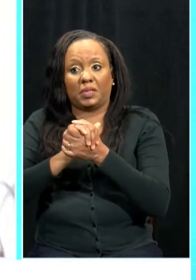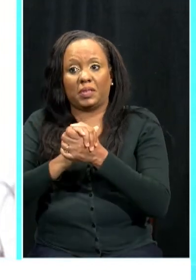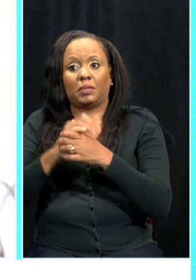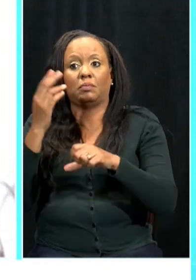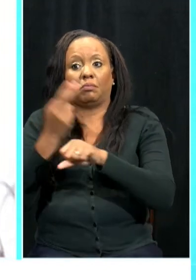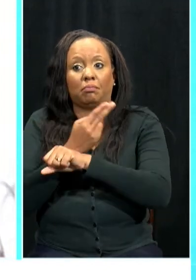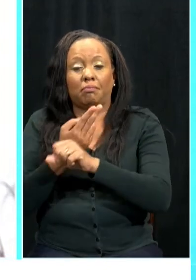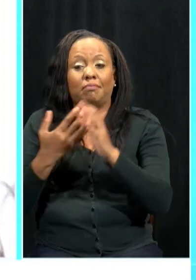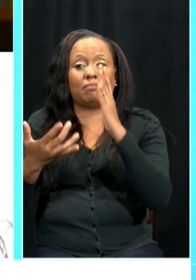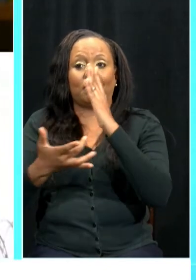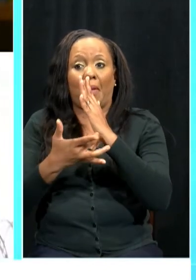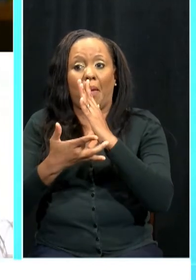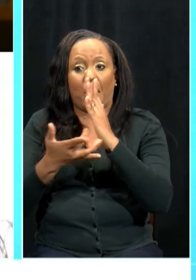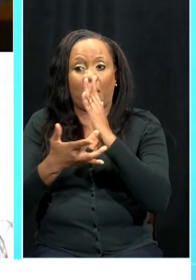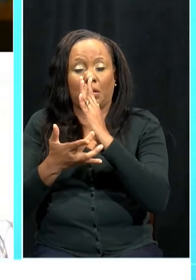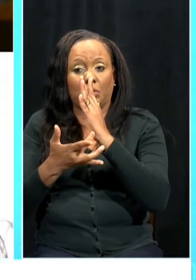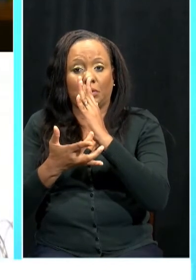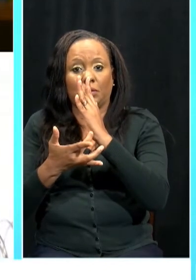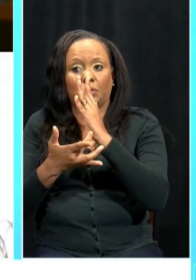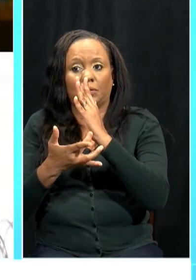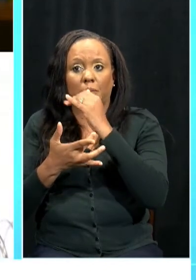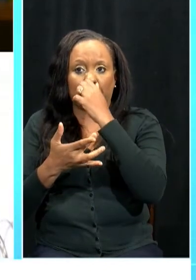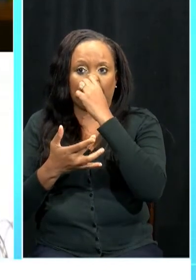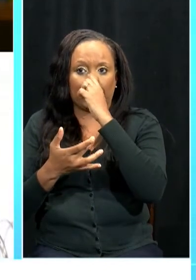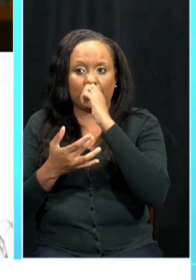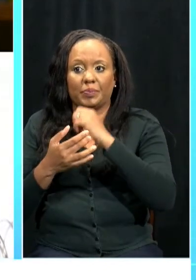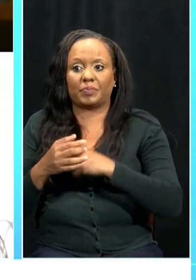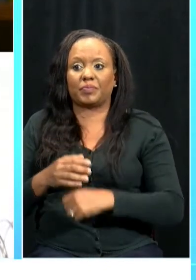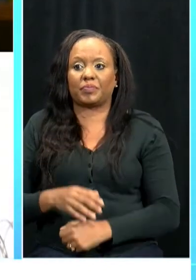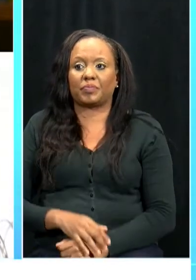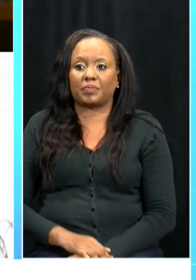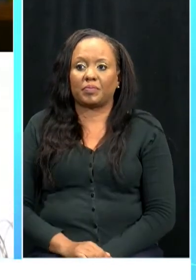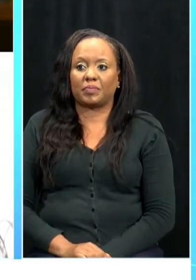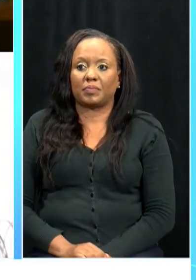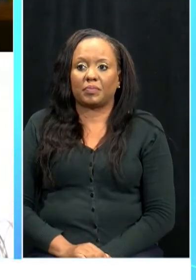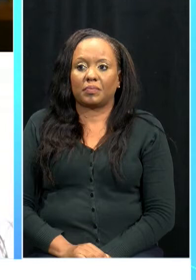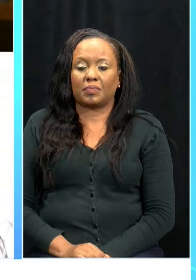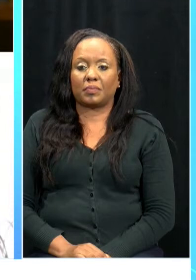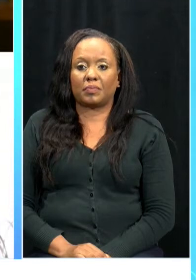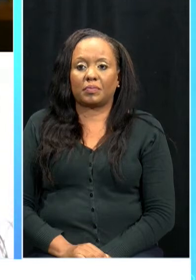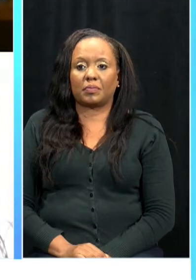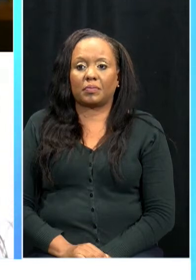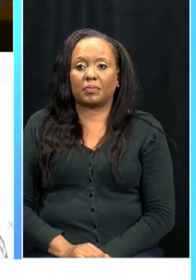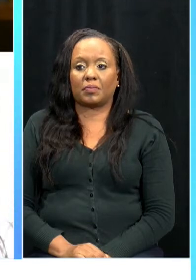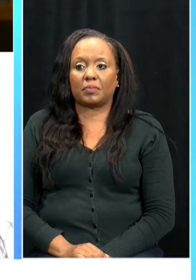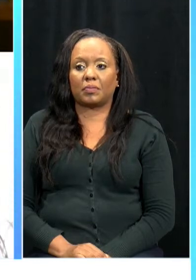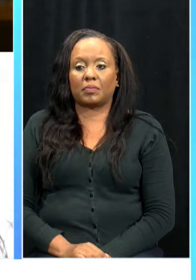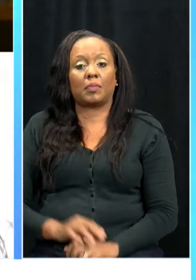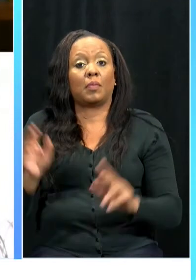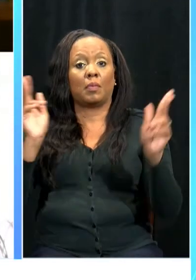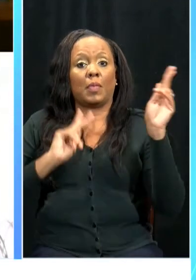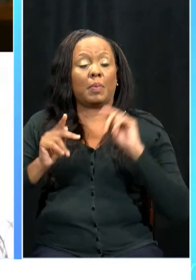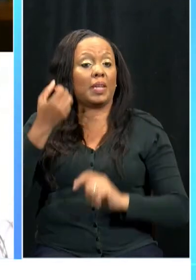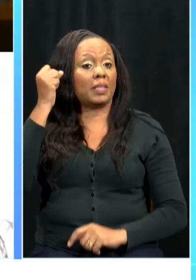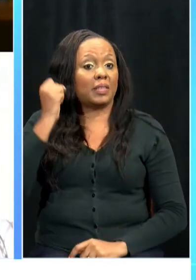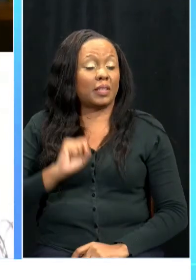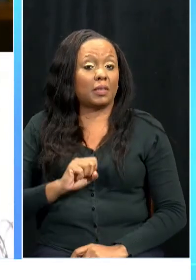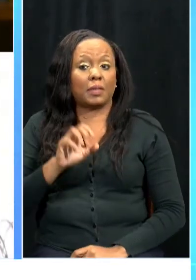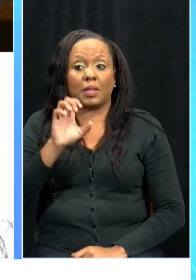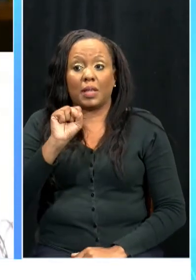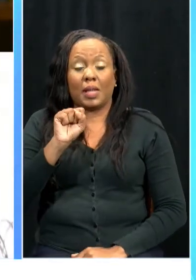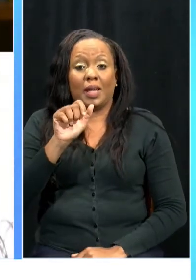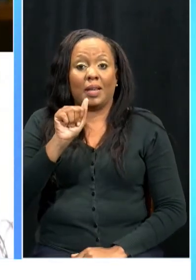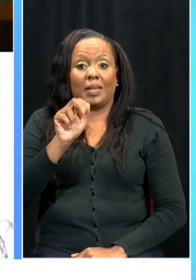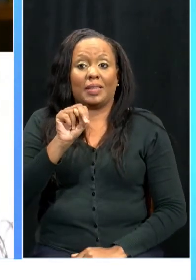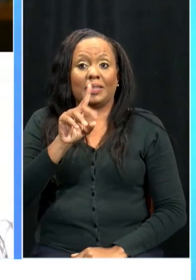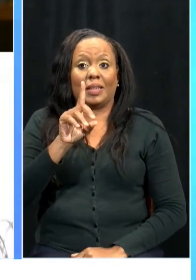technology. But Okay. Go ahead. Go people ahead. Jewel, in people in Silver Jewel, if I Sands may. might have a different idea about how